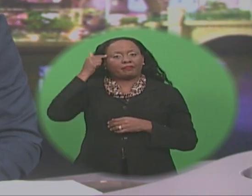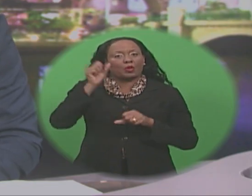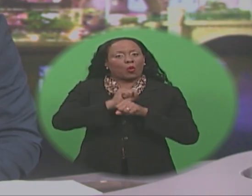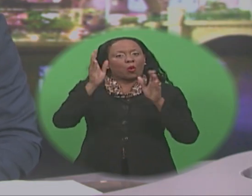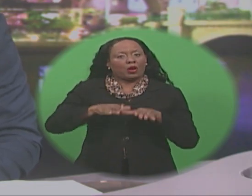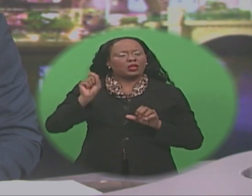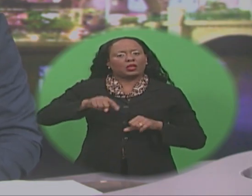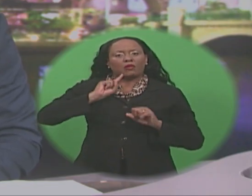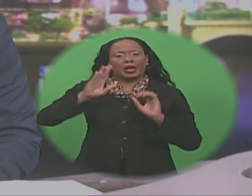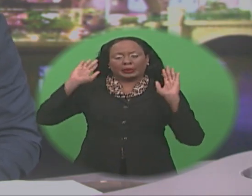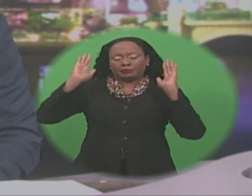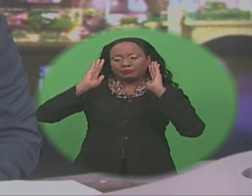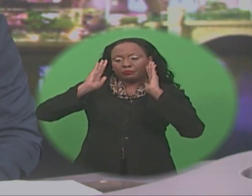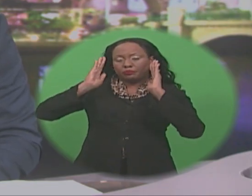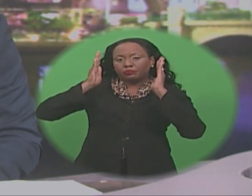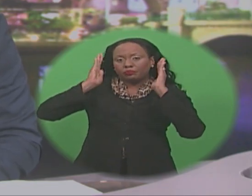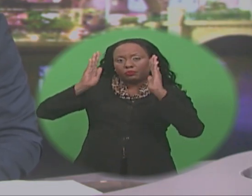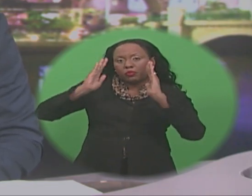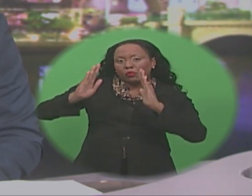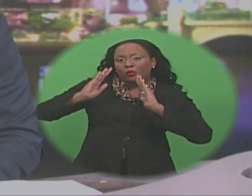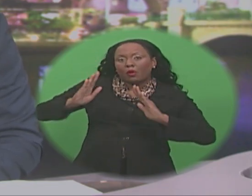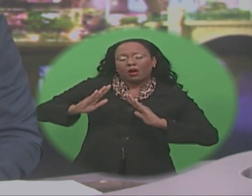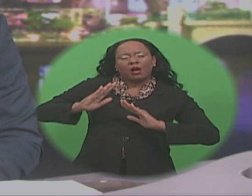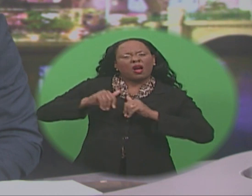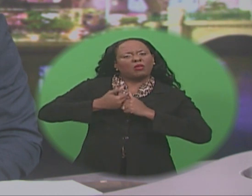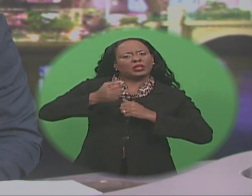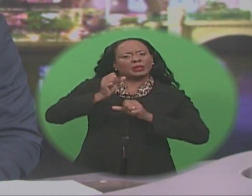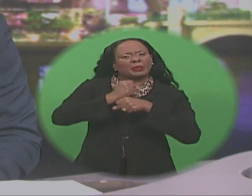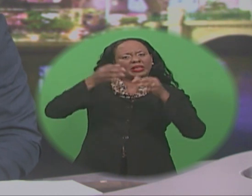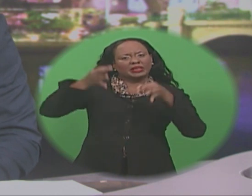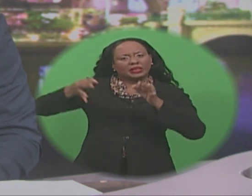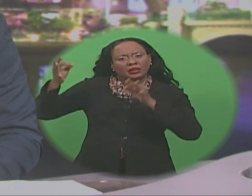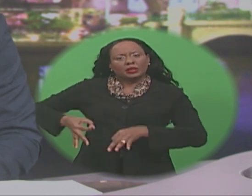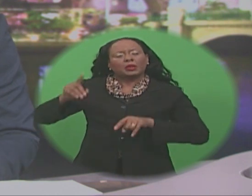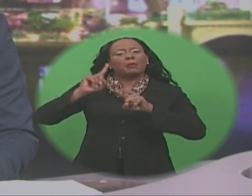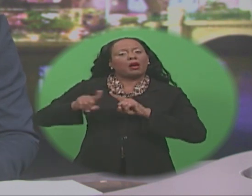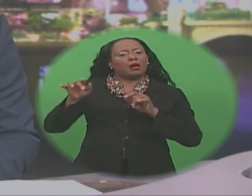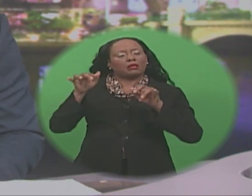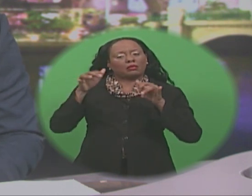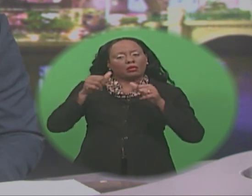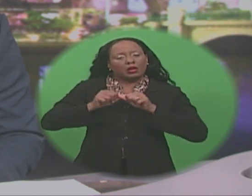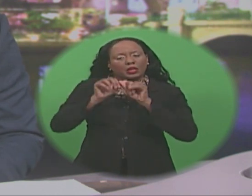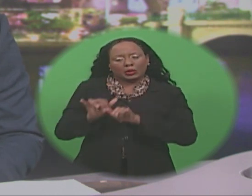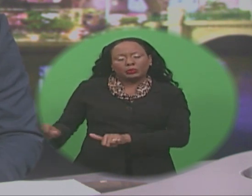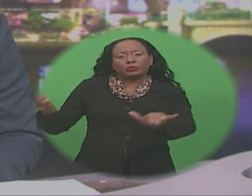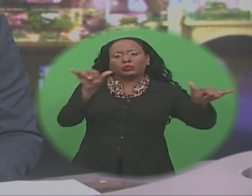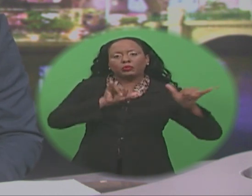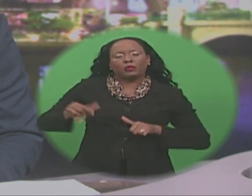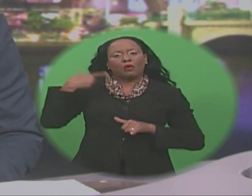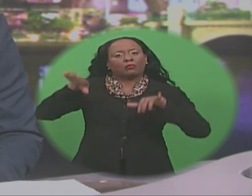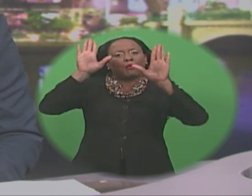attention to the need for expediting their decision-making, they should not sacrifice the standards that made Barbados a great